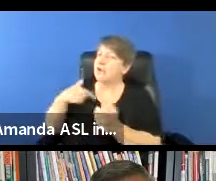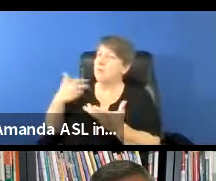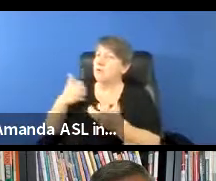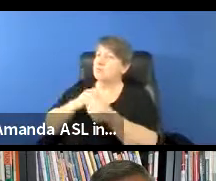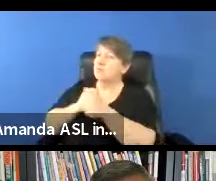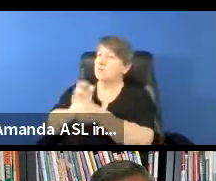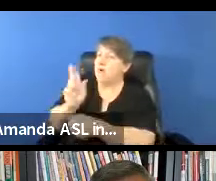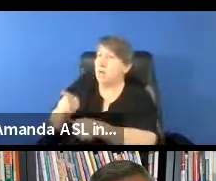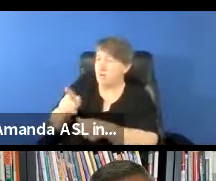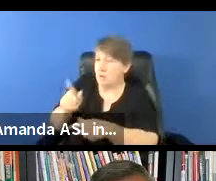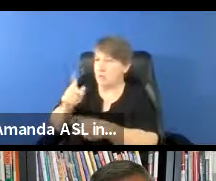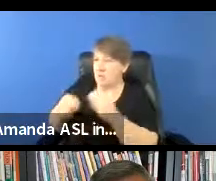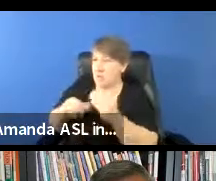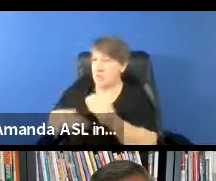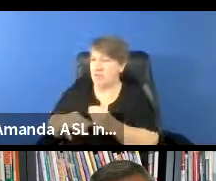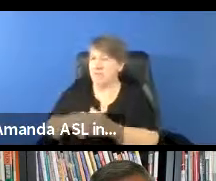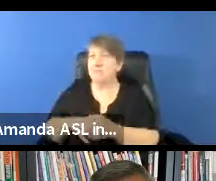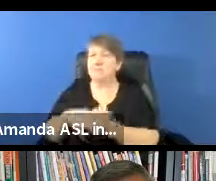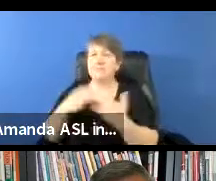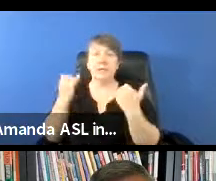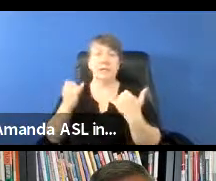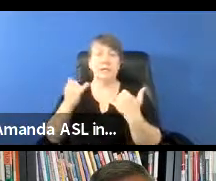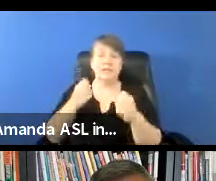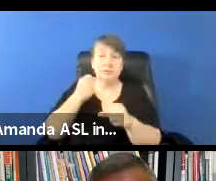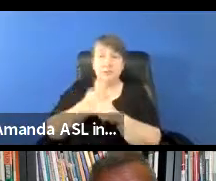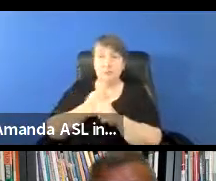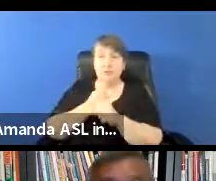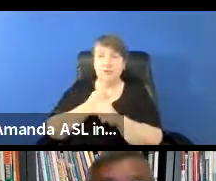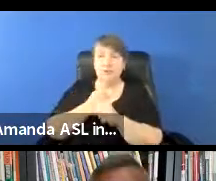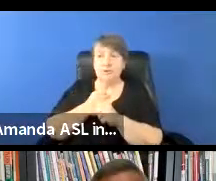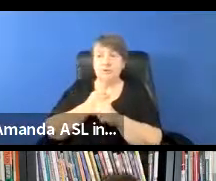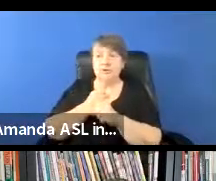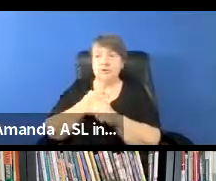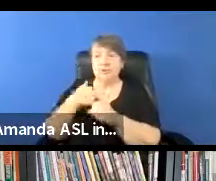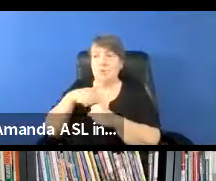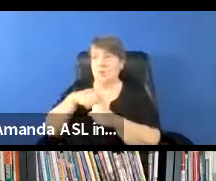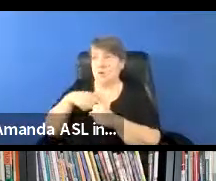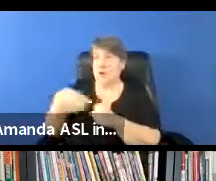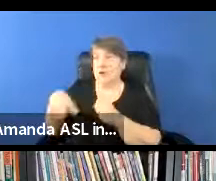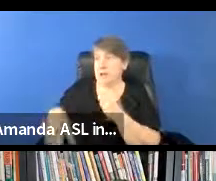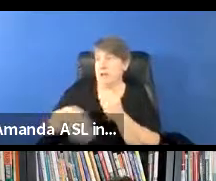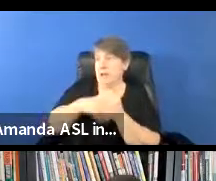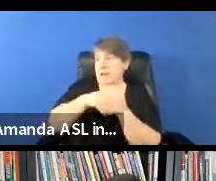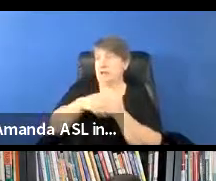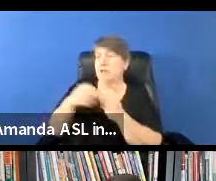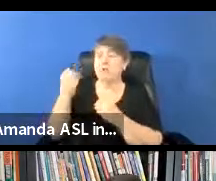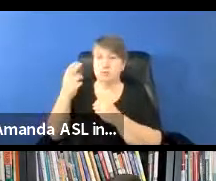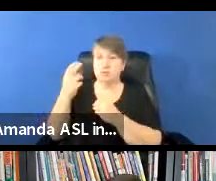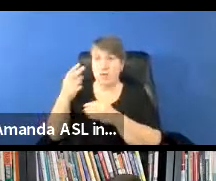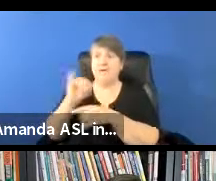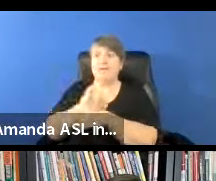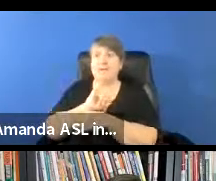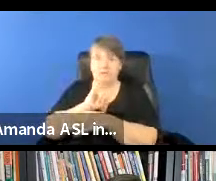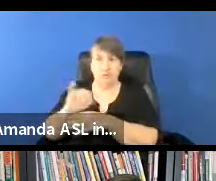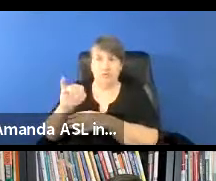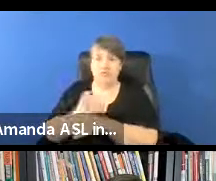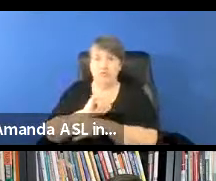that. So this year, we brought on 12